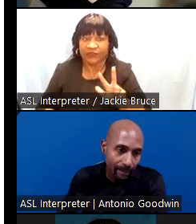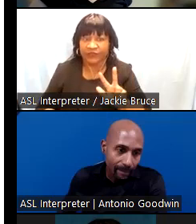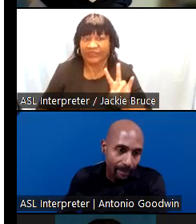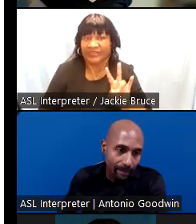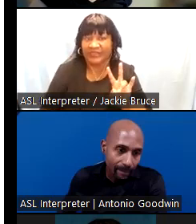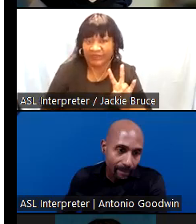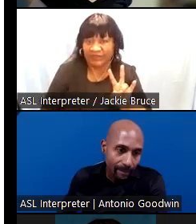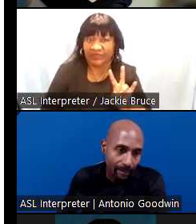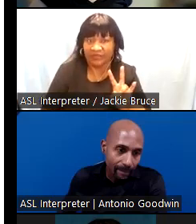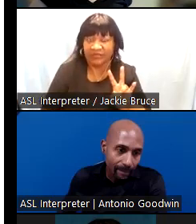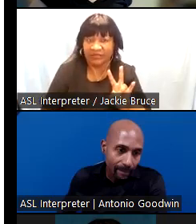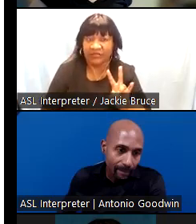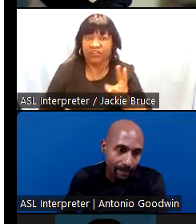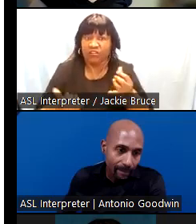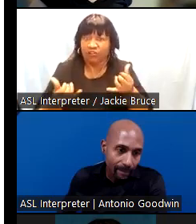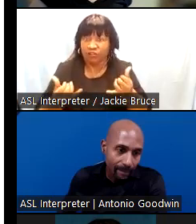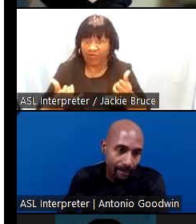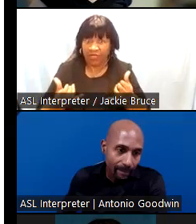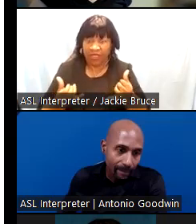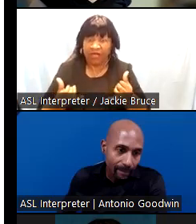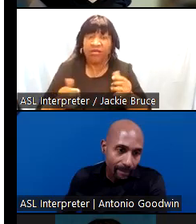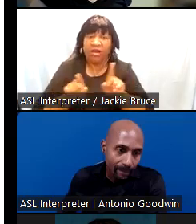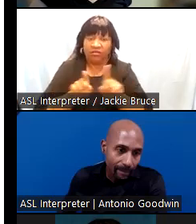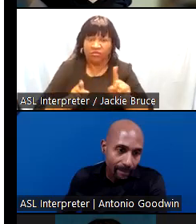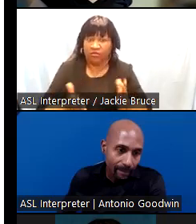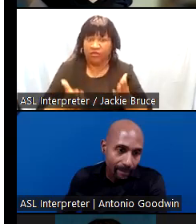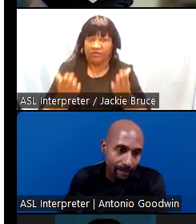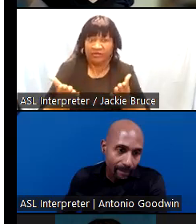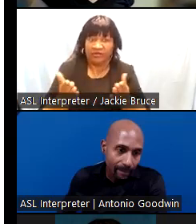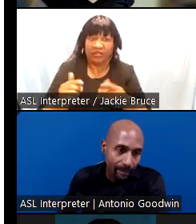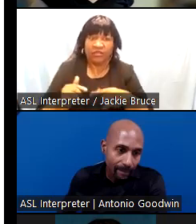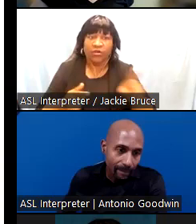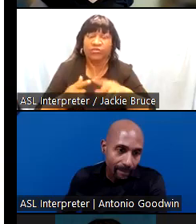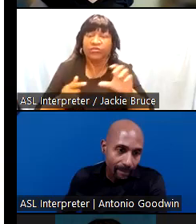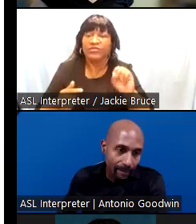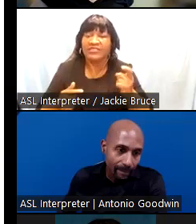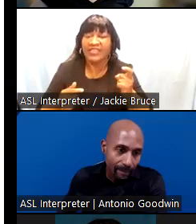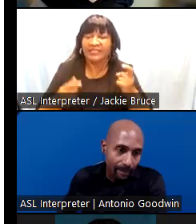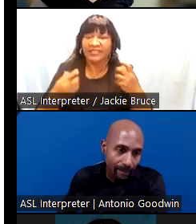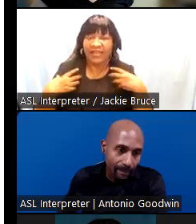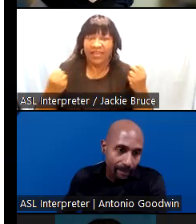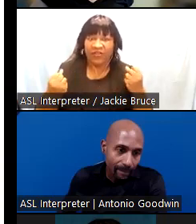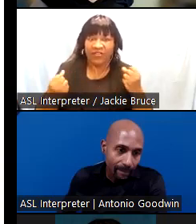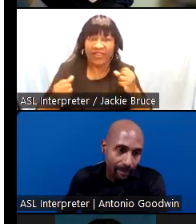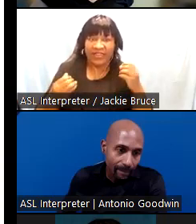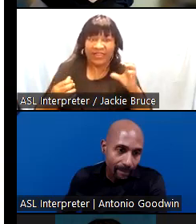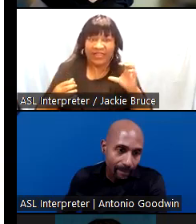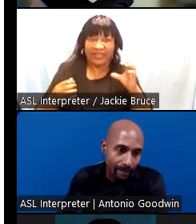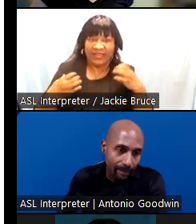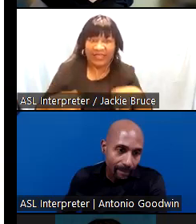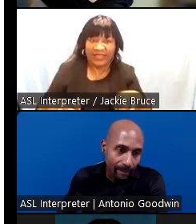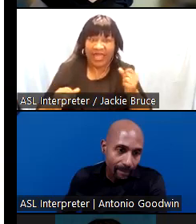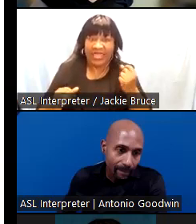1-800-756-5437. And currently, we are also recommending the Sexual Health Clinic at Harborview, which is on the 11th